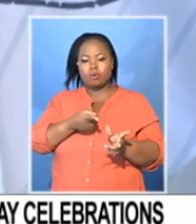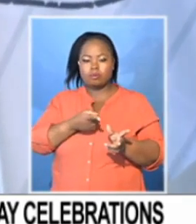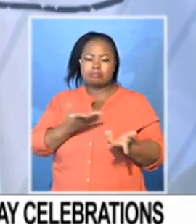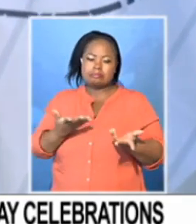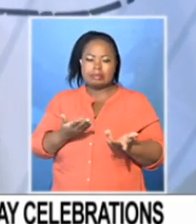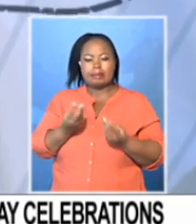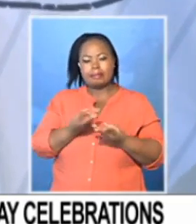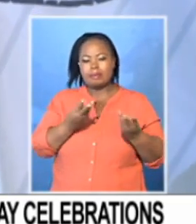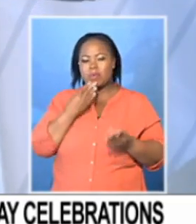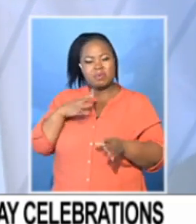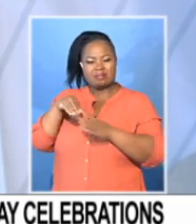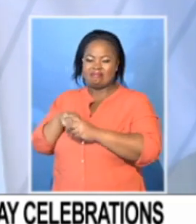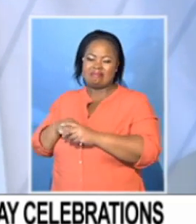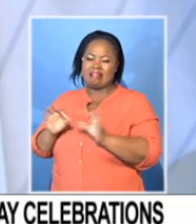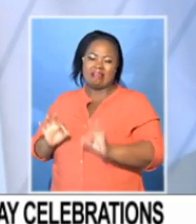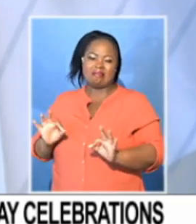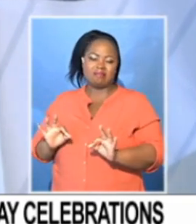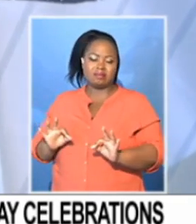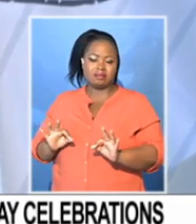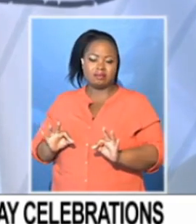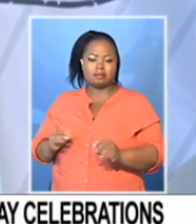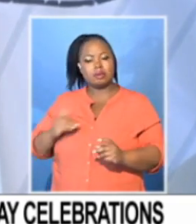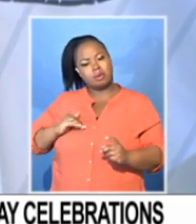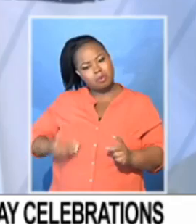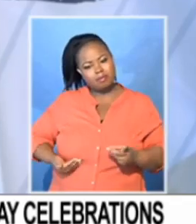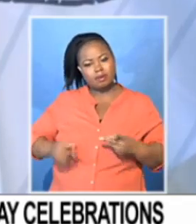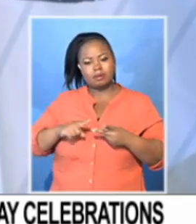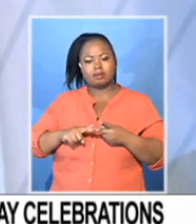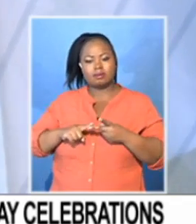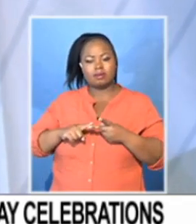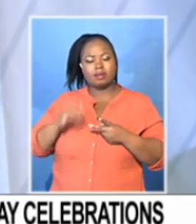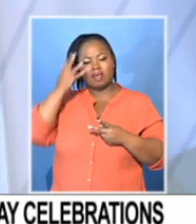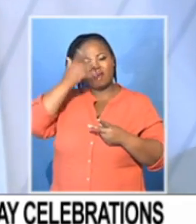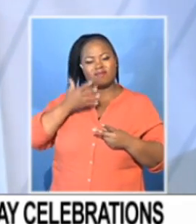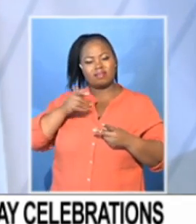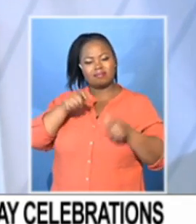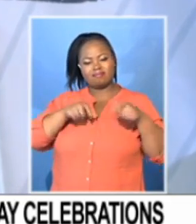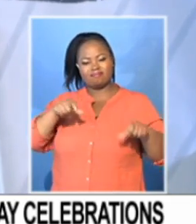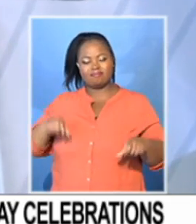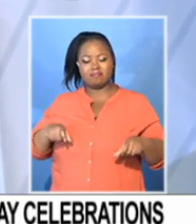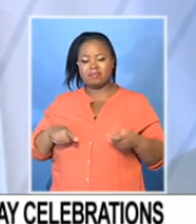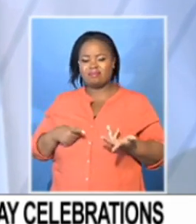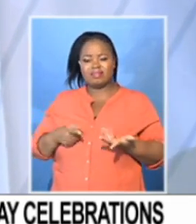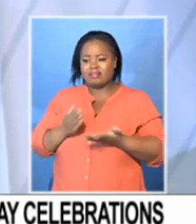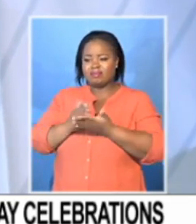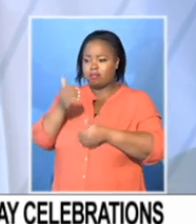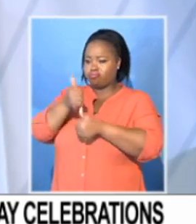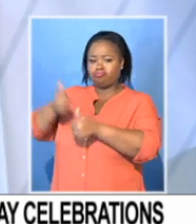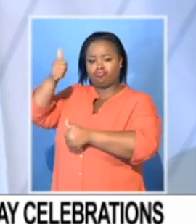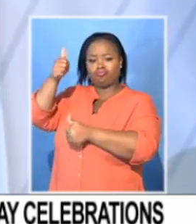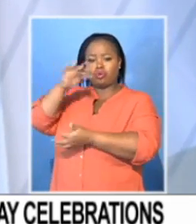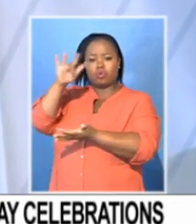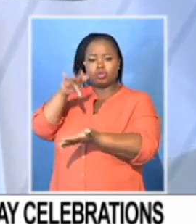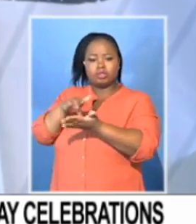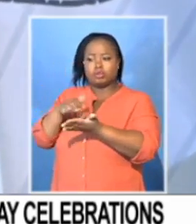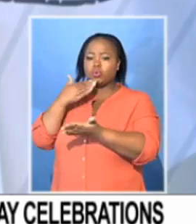of the population, both women and Africans, from decision-making positions